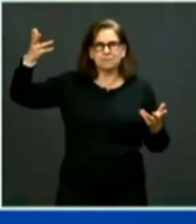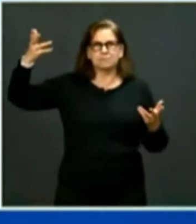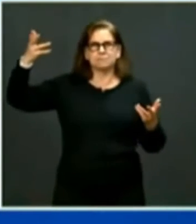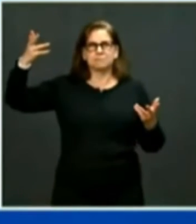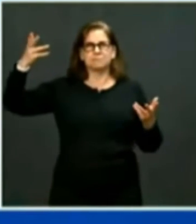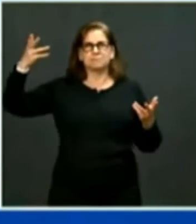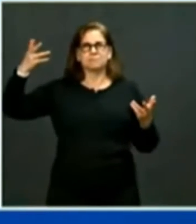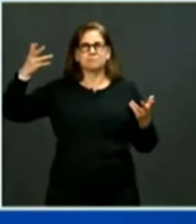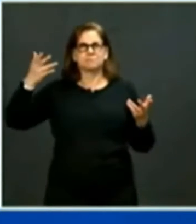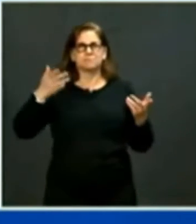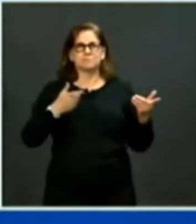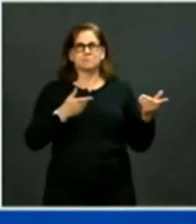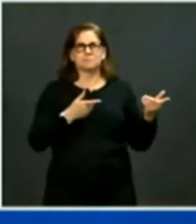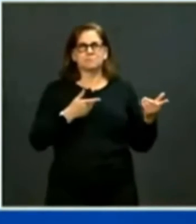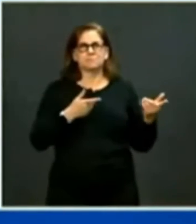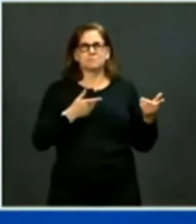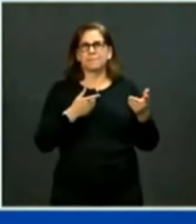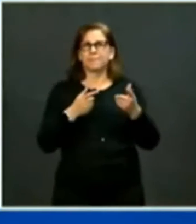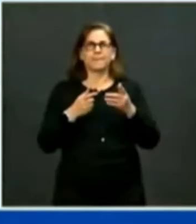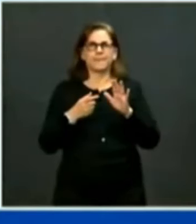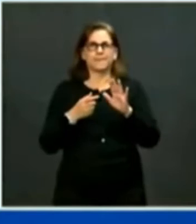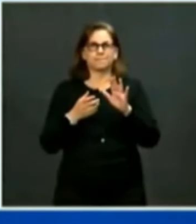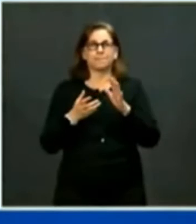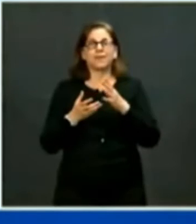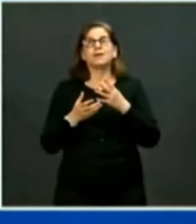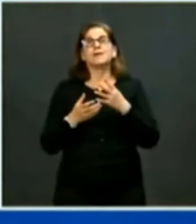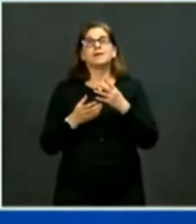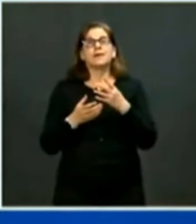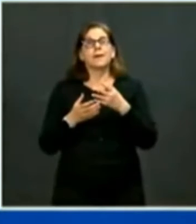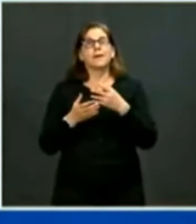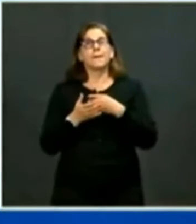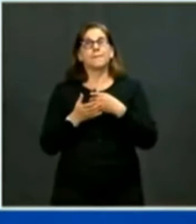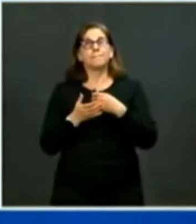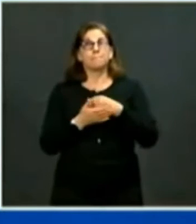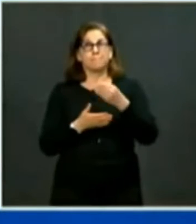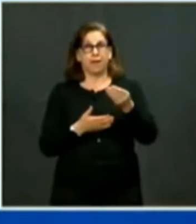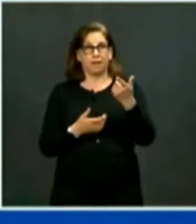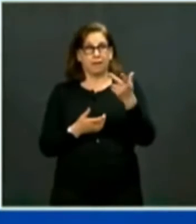and killed a hell of a lot of innocent people who invited him to pray with them.